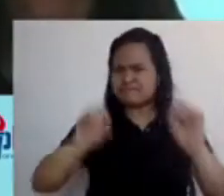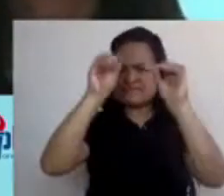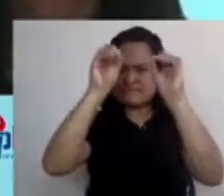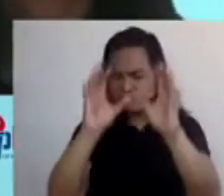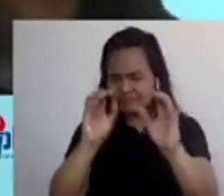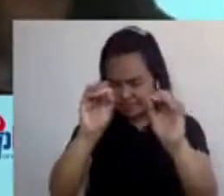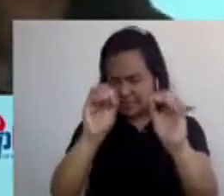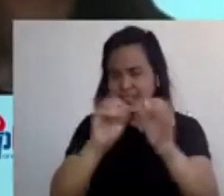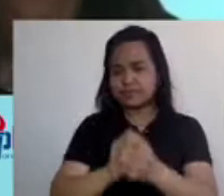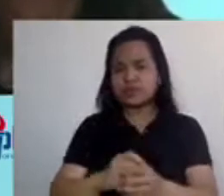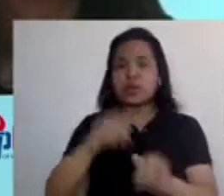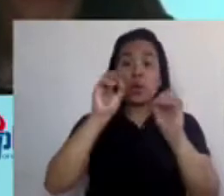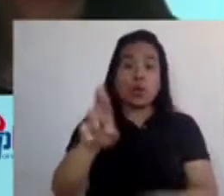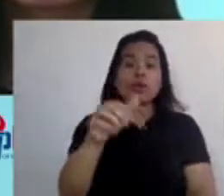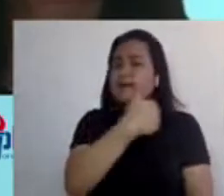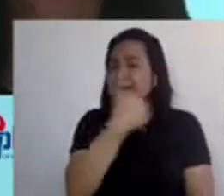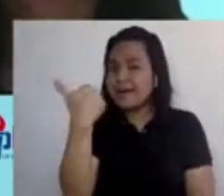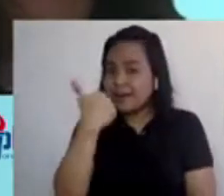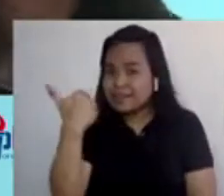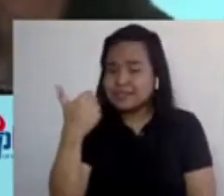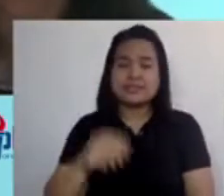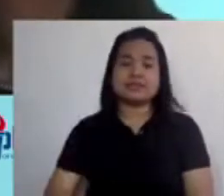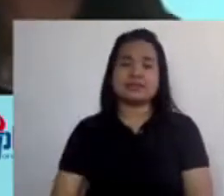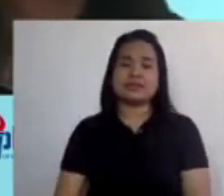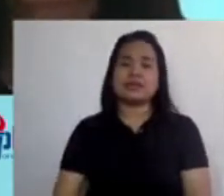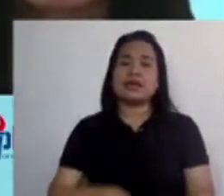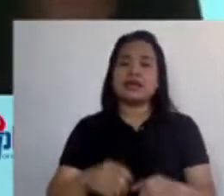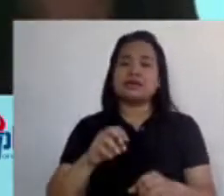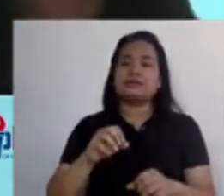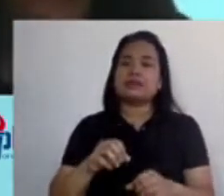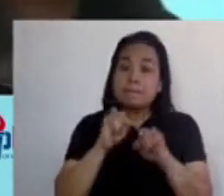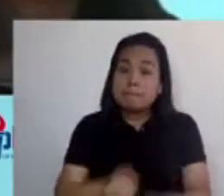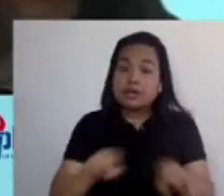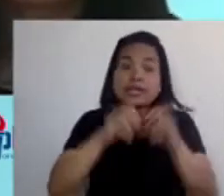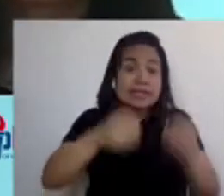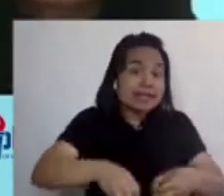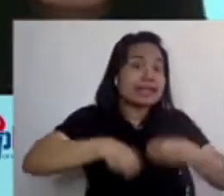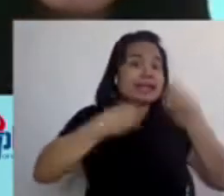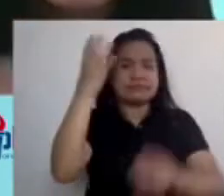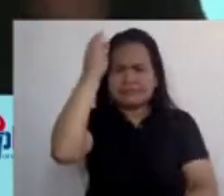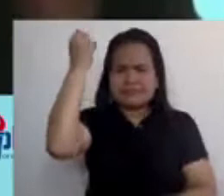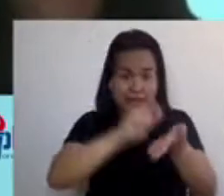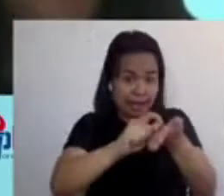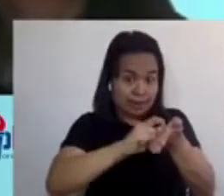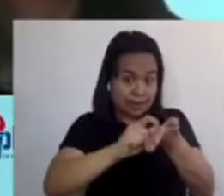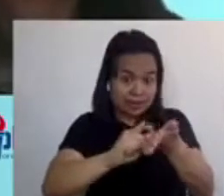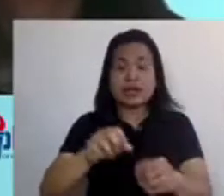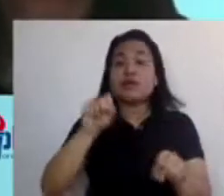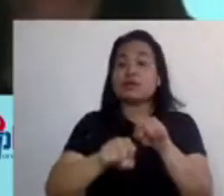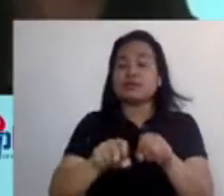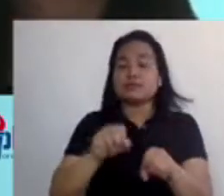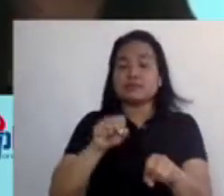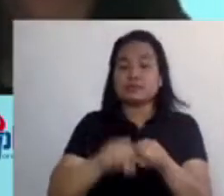not specified above, just provide annotations, then you can submit that as MOV. Again, we are not